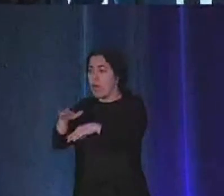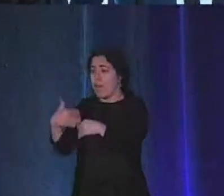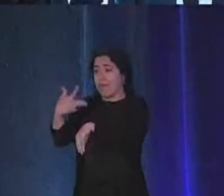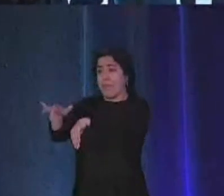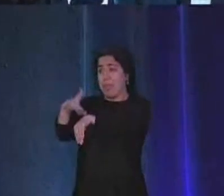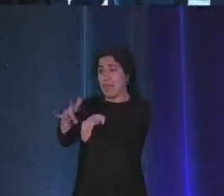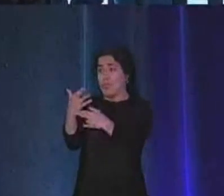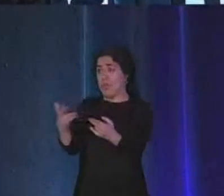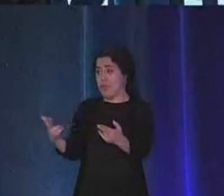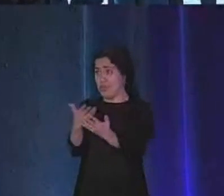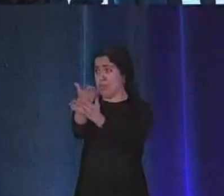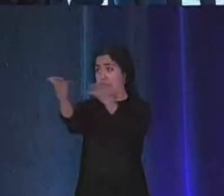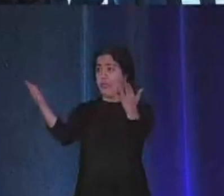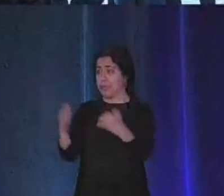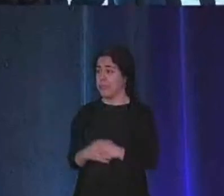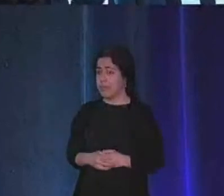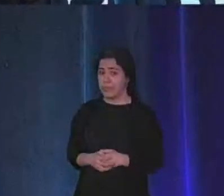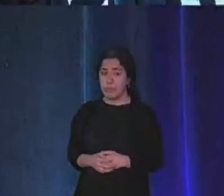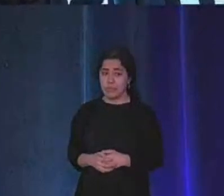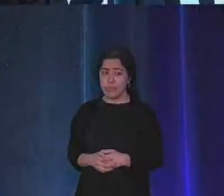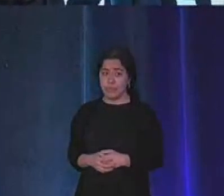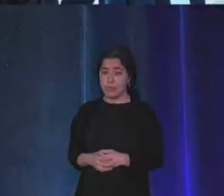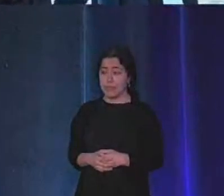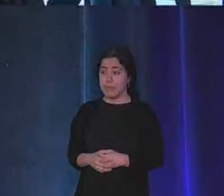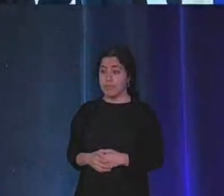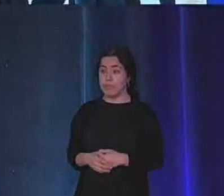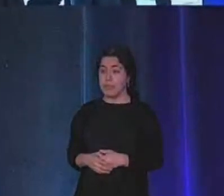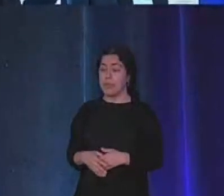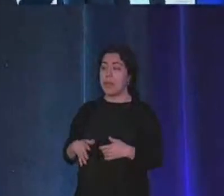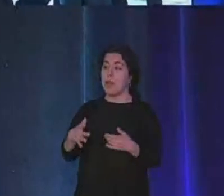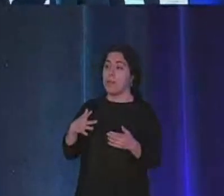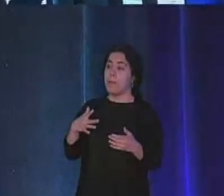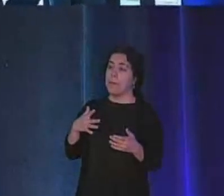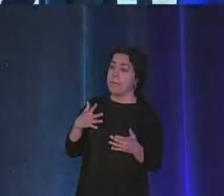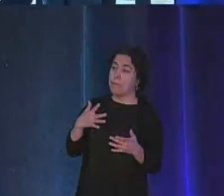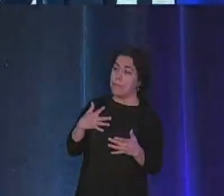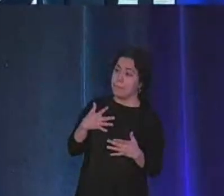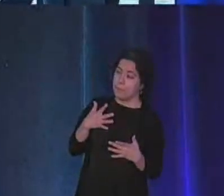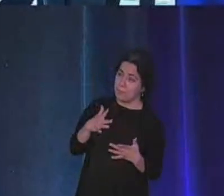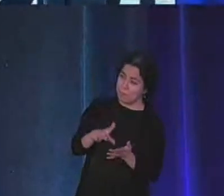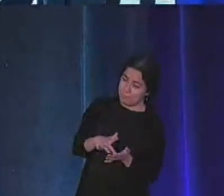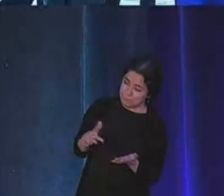wire. And that being said, merci,